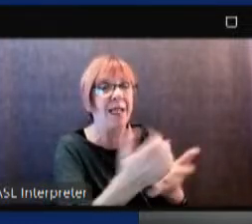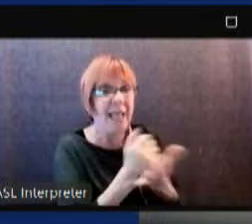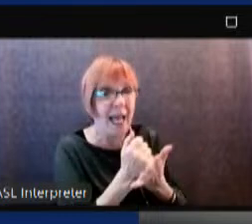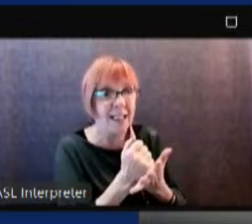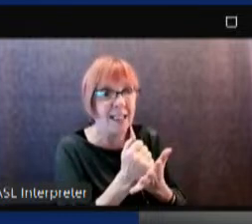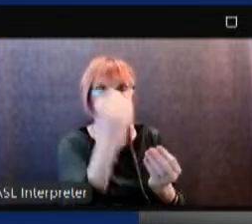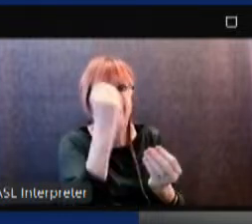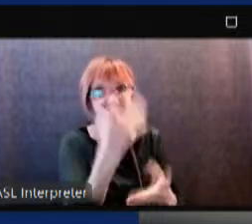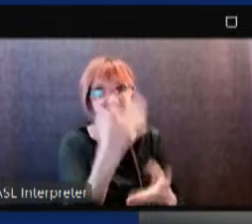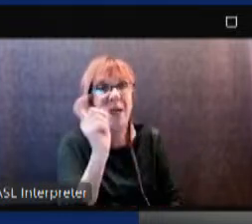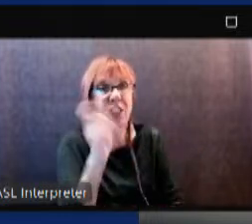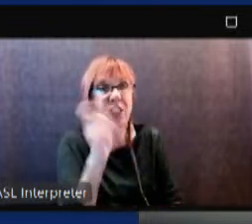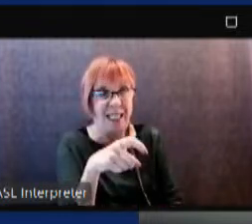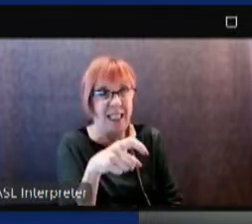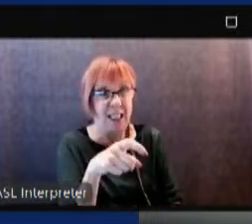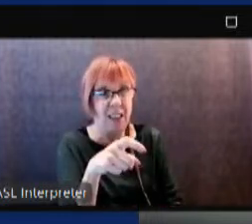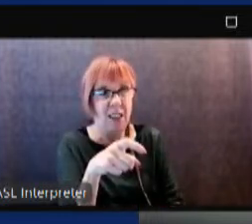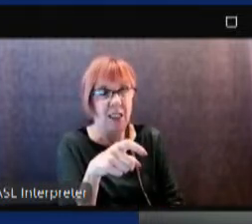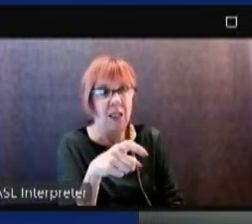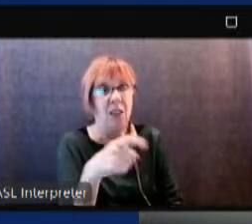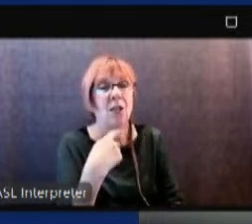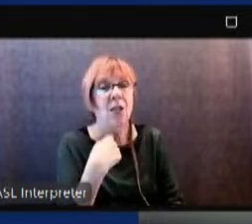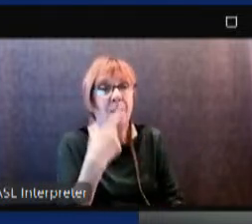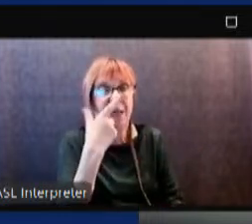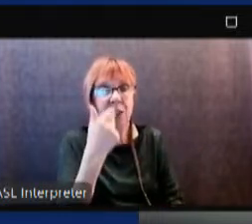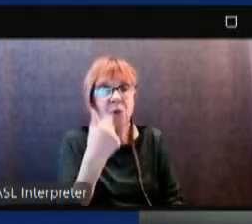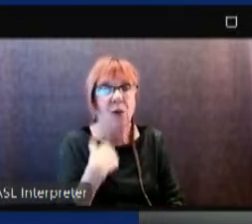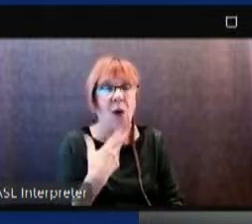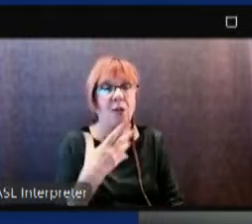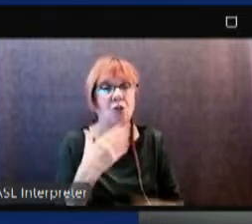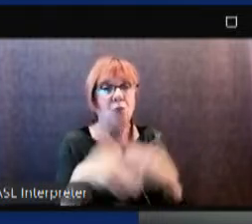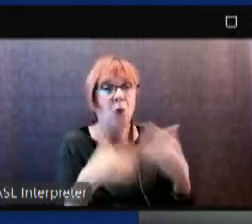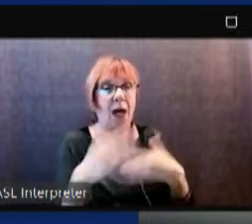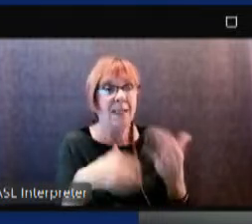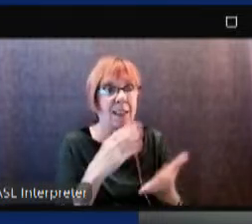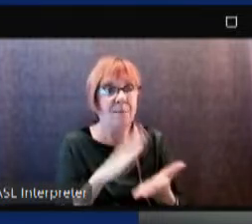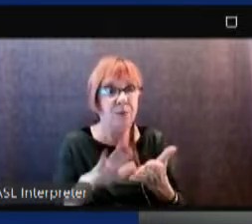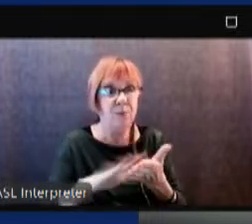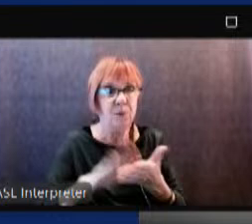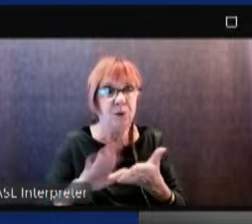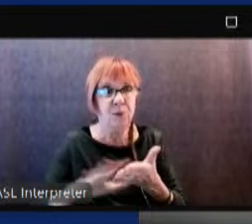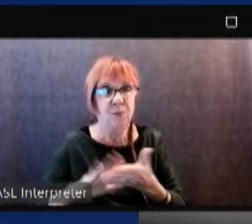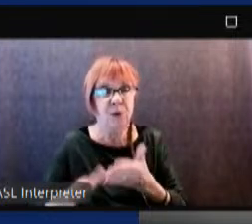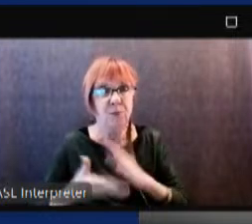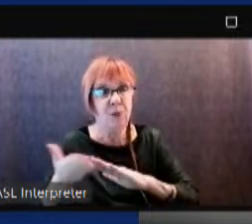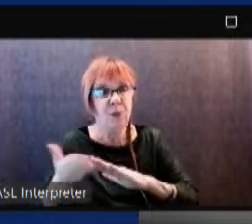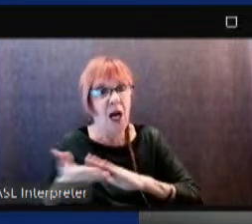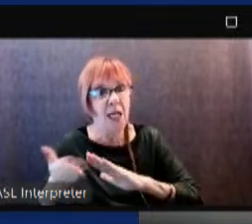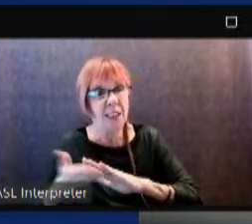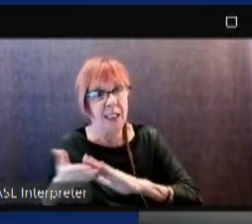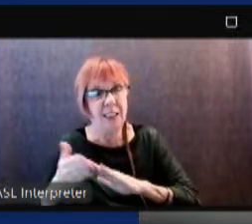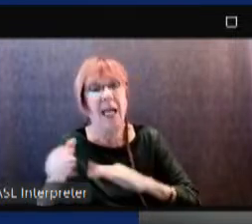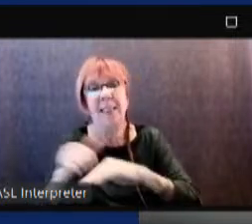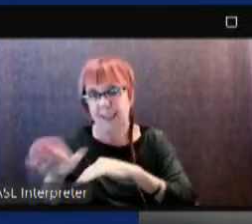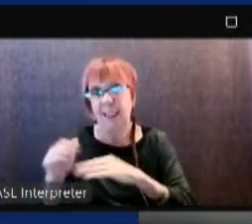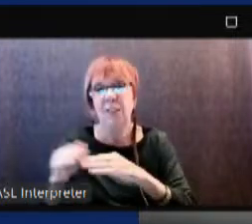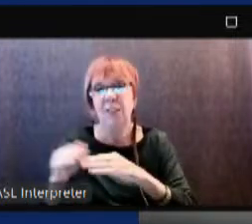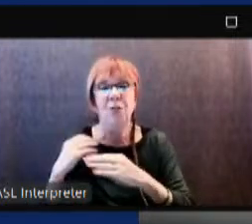your right of entry processed and moved over to the U.S. Army Corps of Engineers.